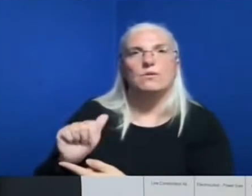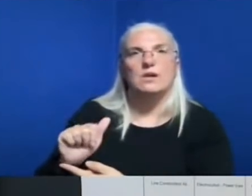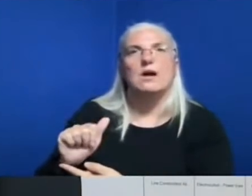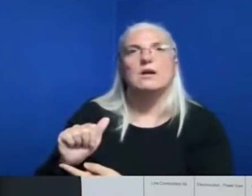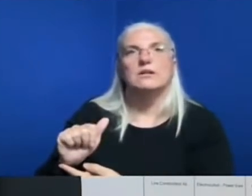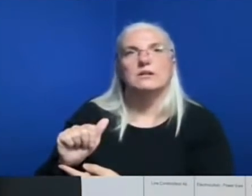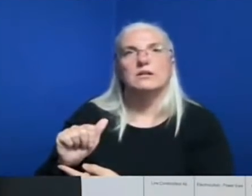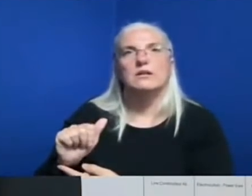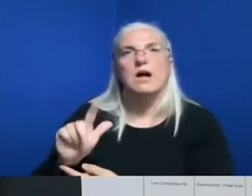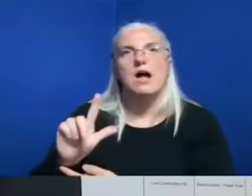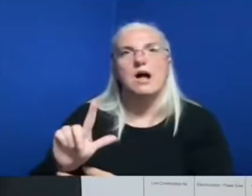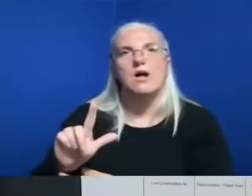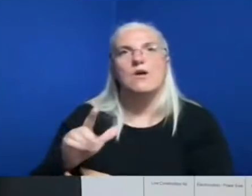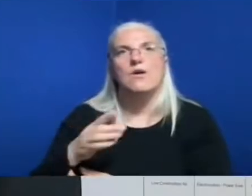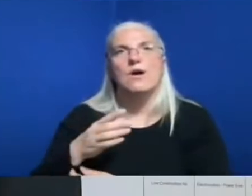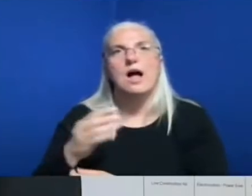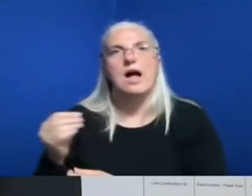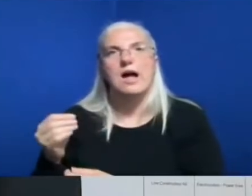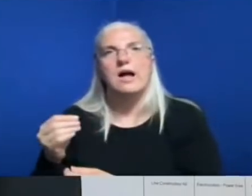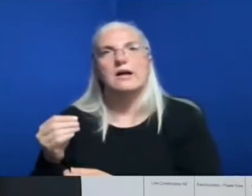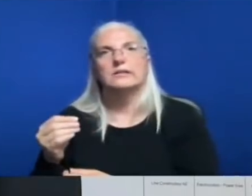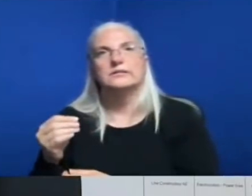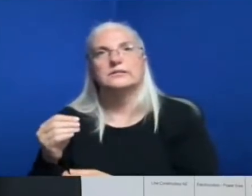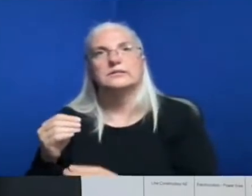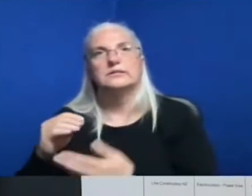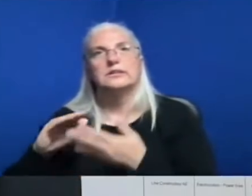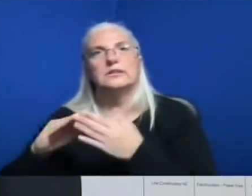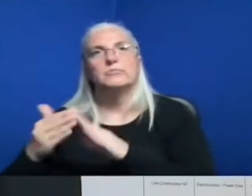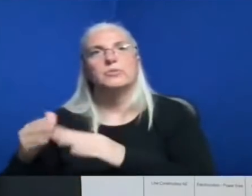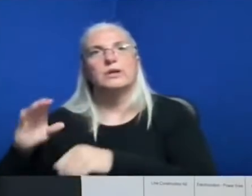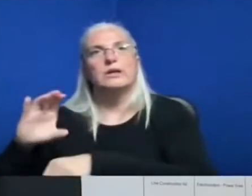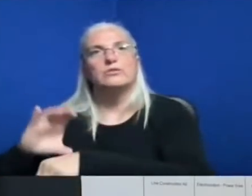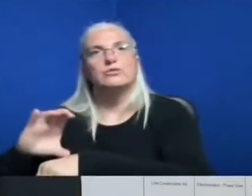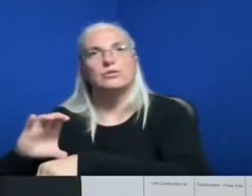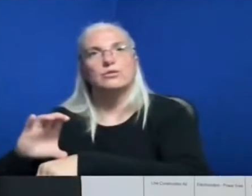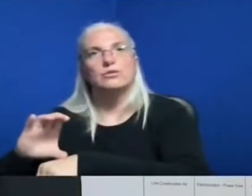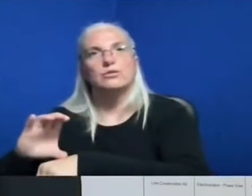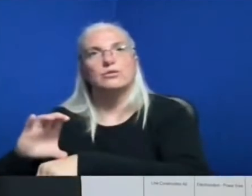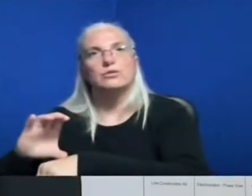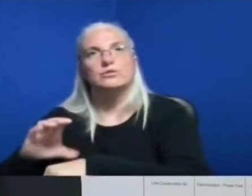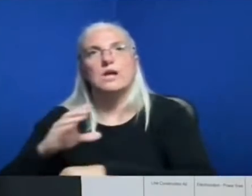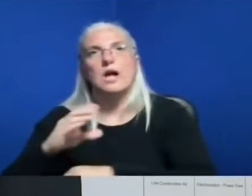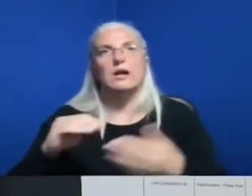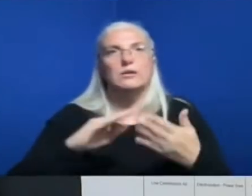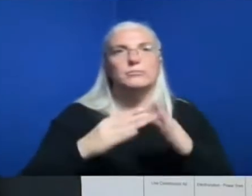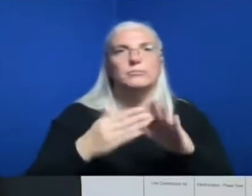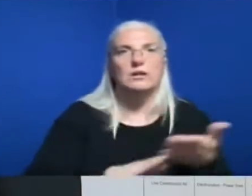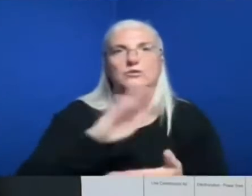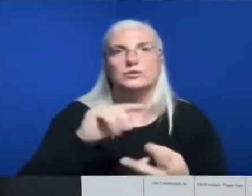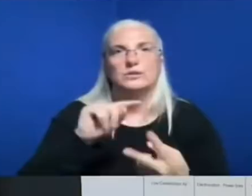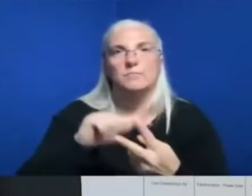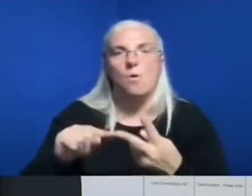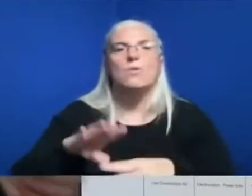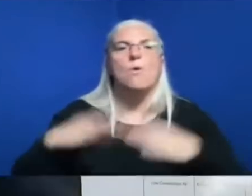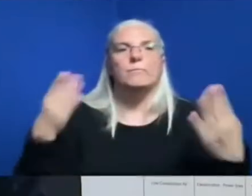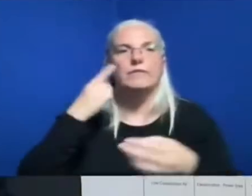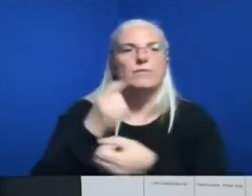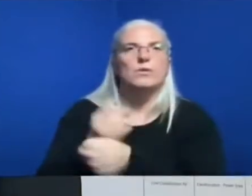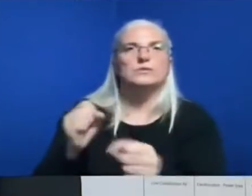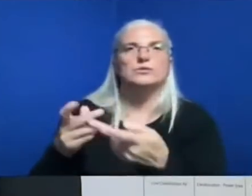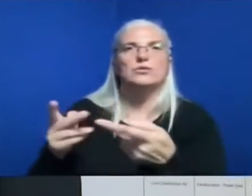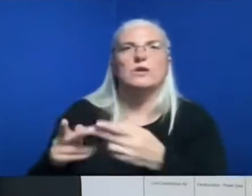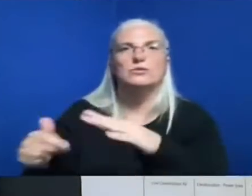there. Just be mindful of the closures when you're traveling, and please make plans to travel in opposite direction if you need to. Thank